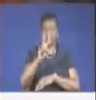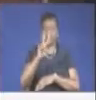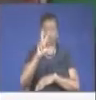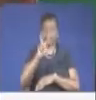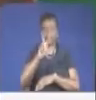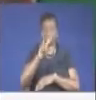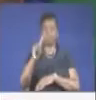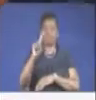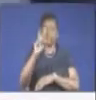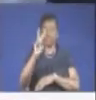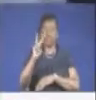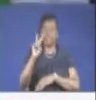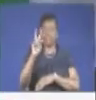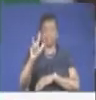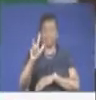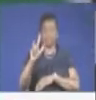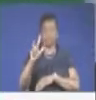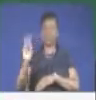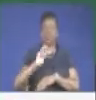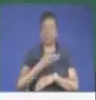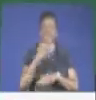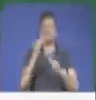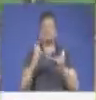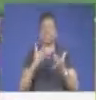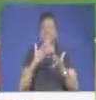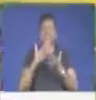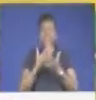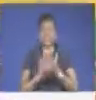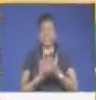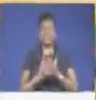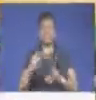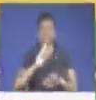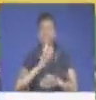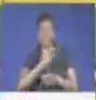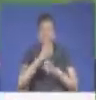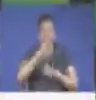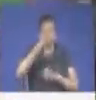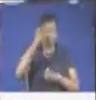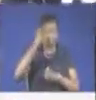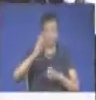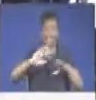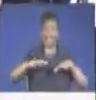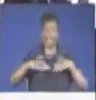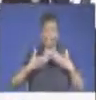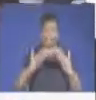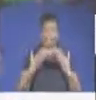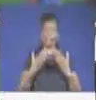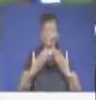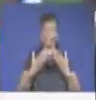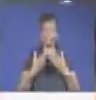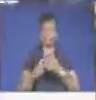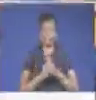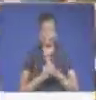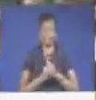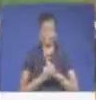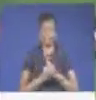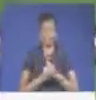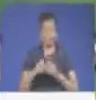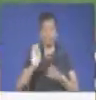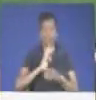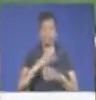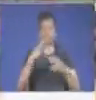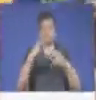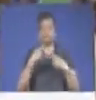25-23. We played good. We could have been better, but we glad we put off a win. We just try to play our game, play Techs game, trying to limit